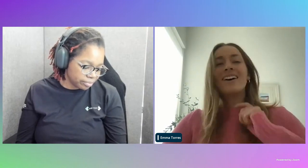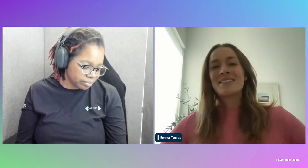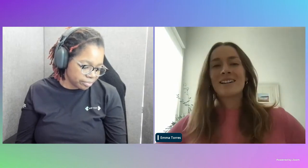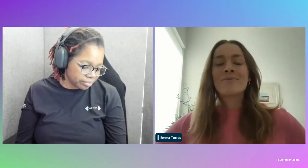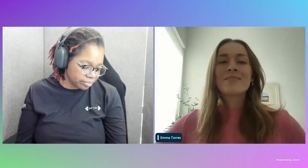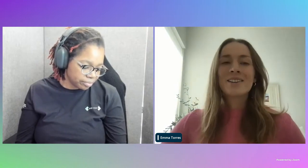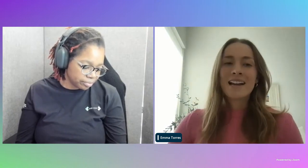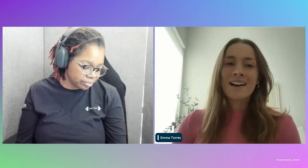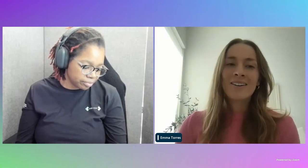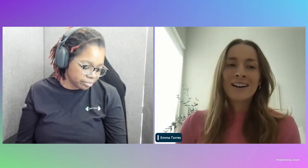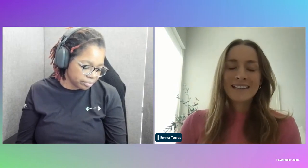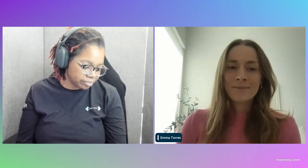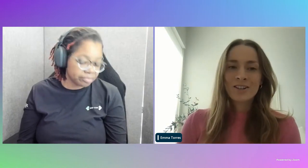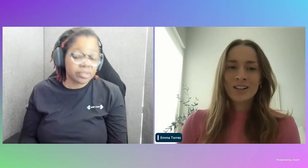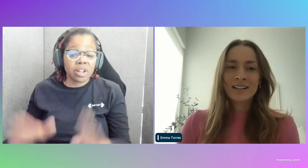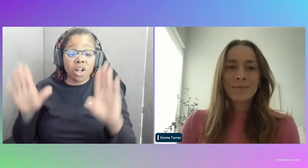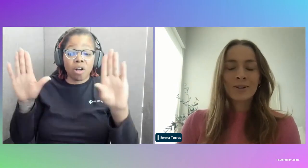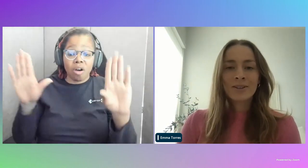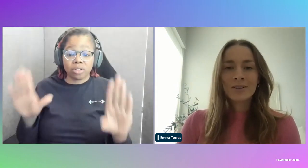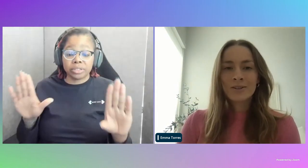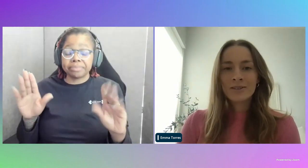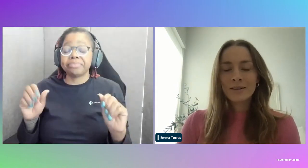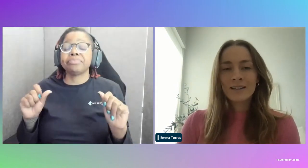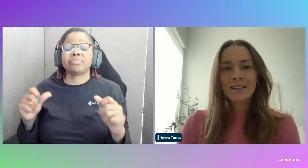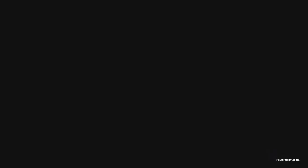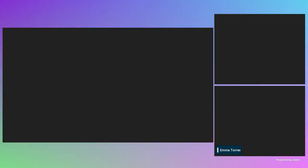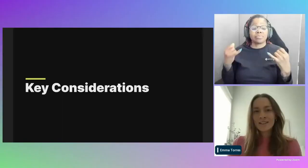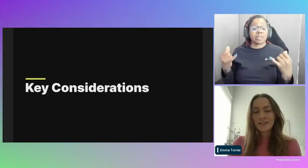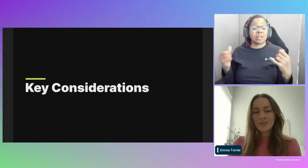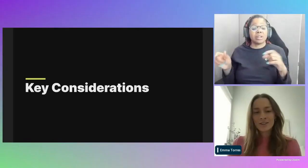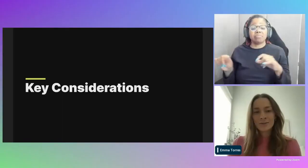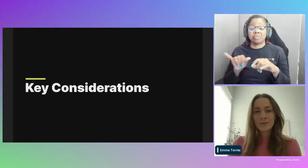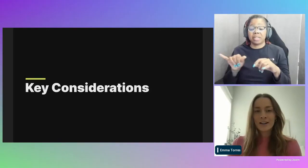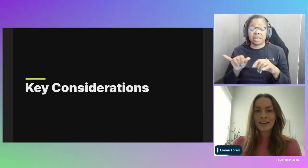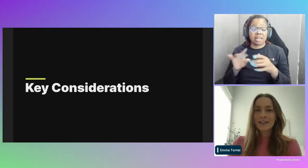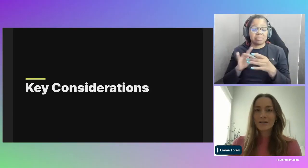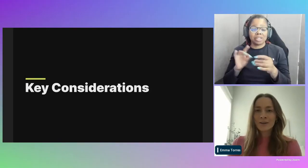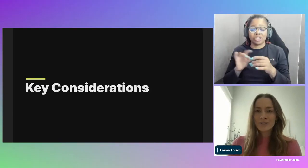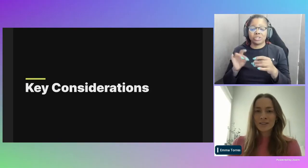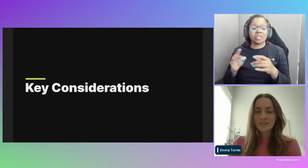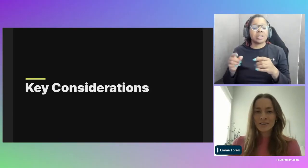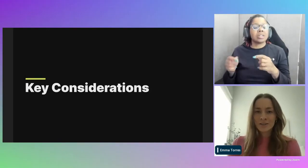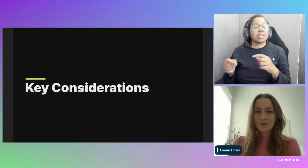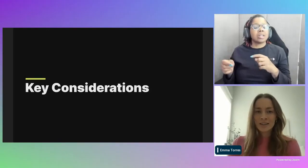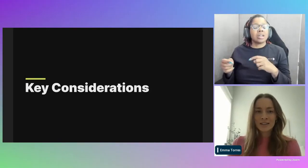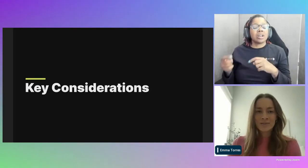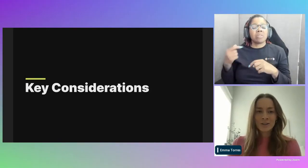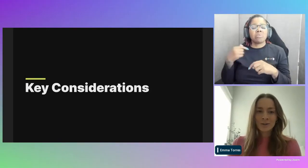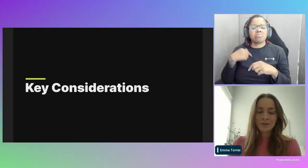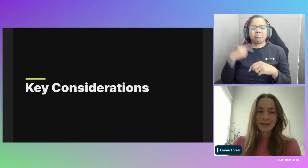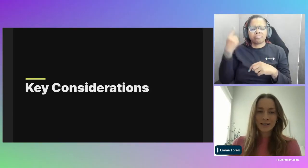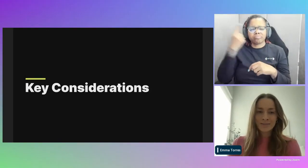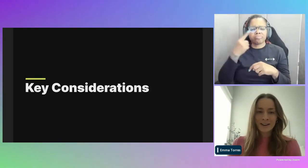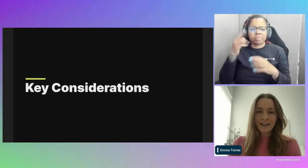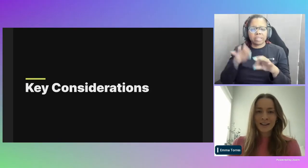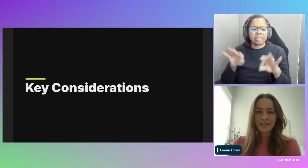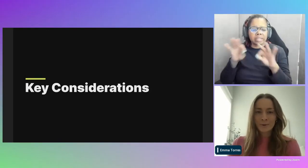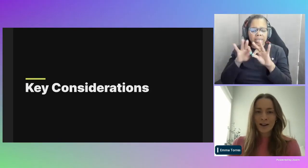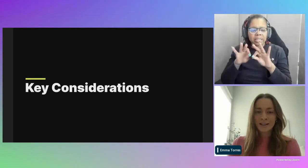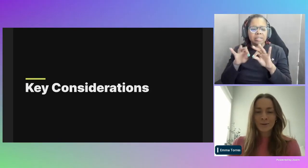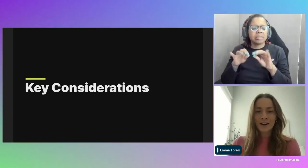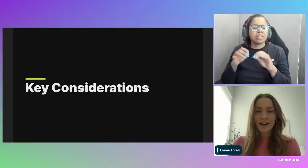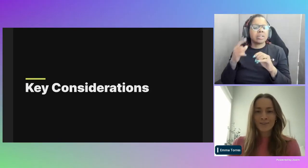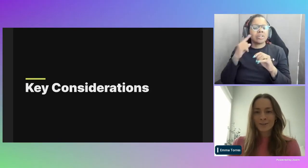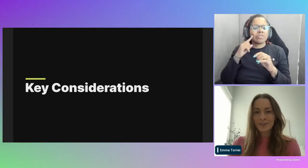Okay, awesome. So now, as I mentioned, I'm going to go through some key considerations when running in-person research with individuals who identify